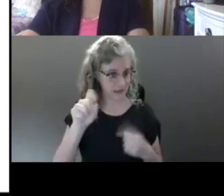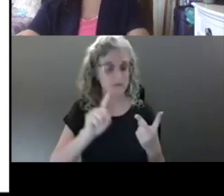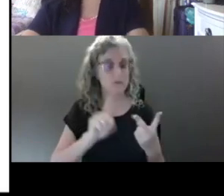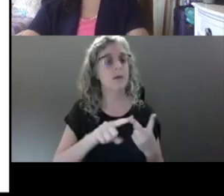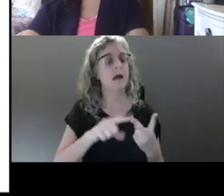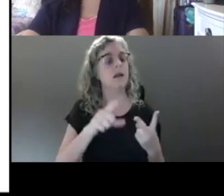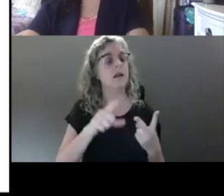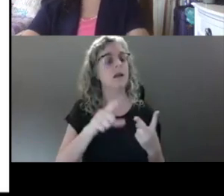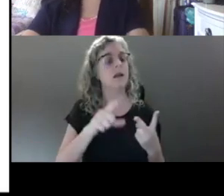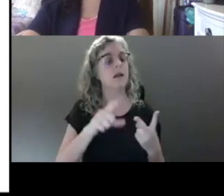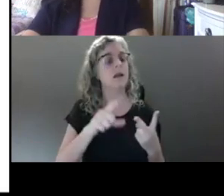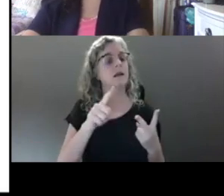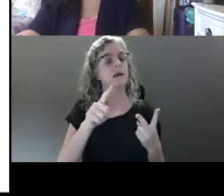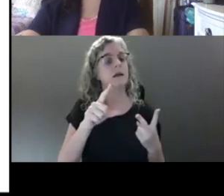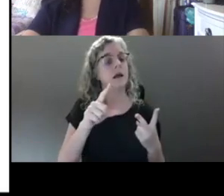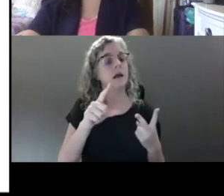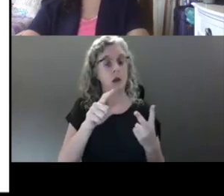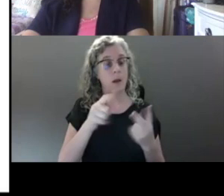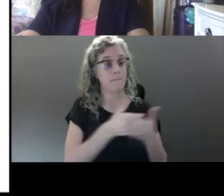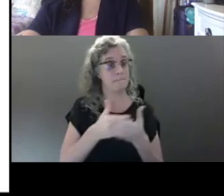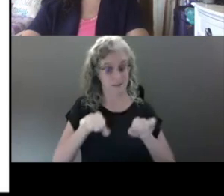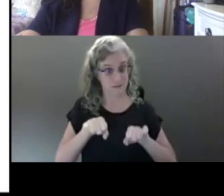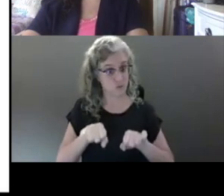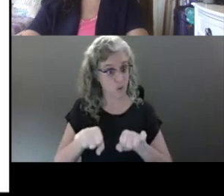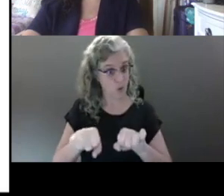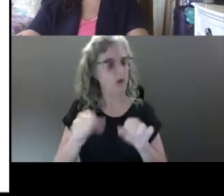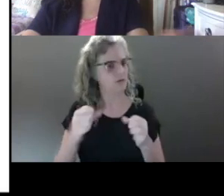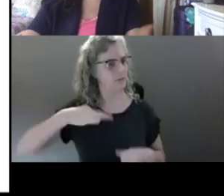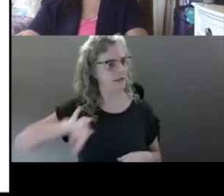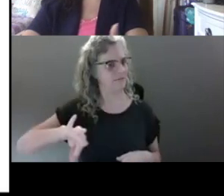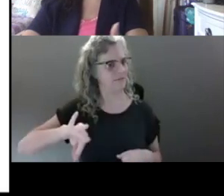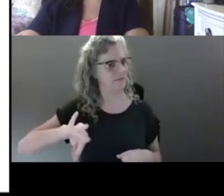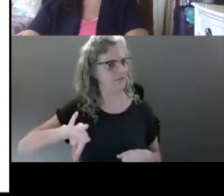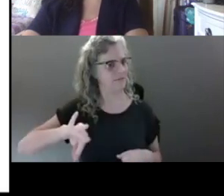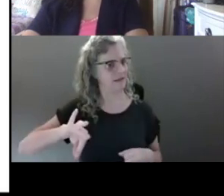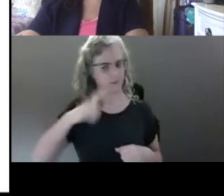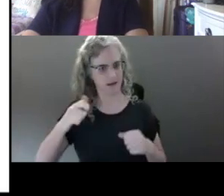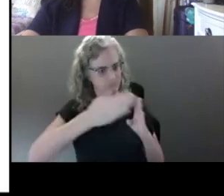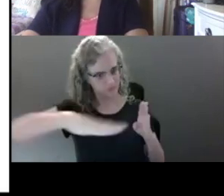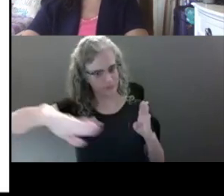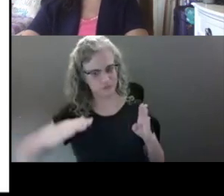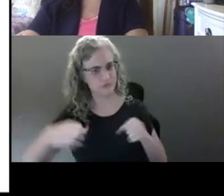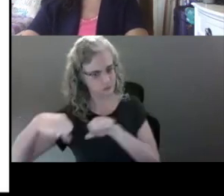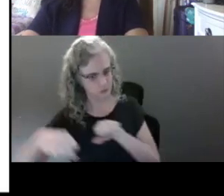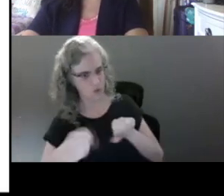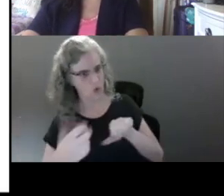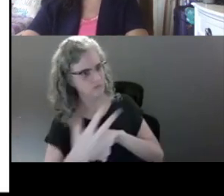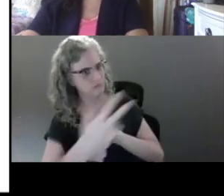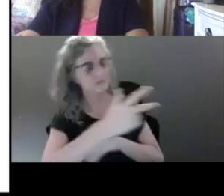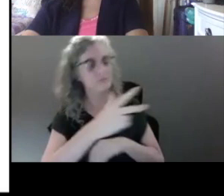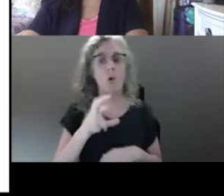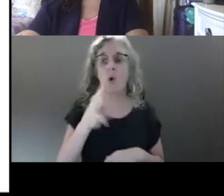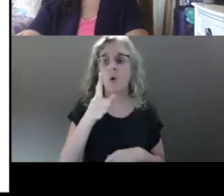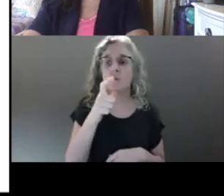someone in the older generation is able to also make use of those ramps to move around